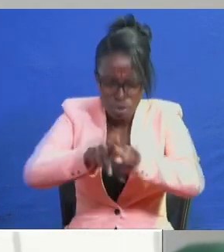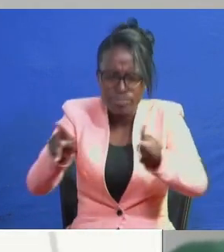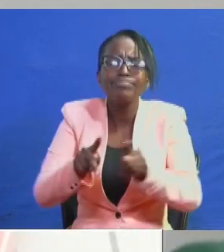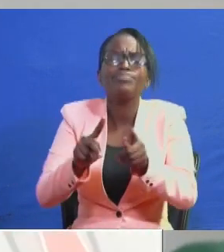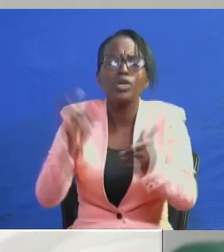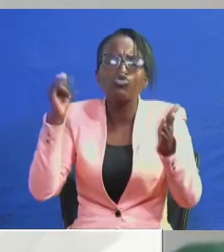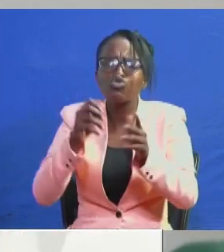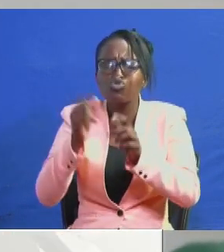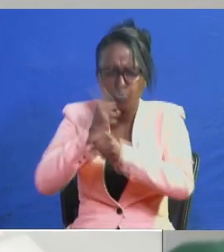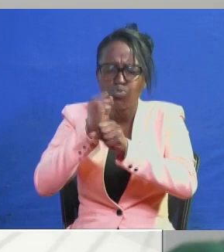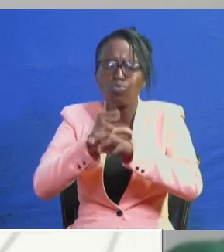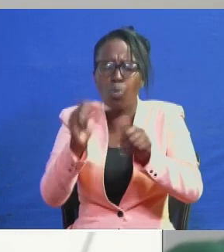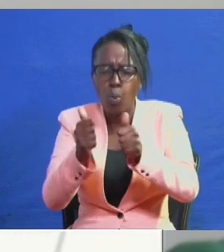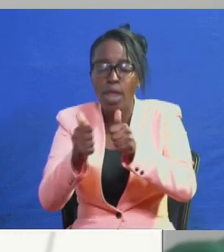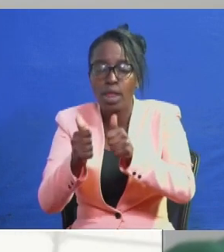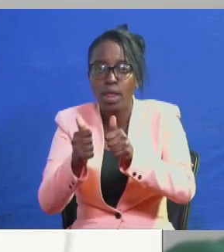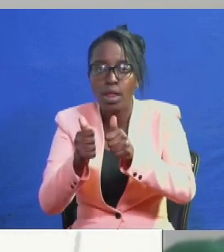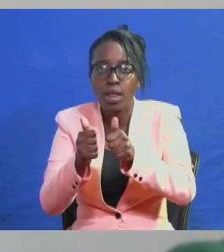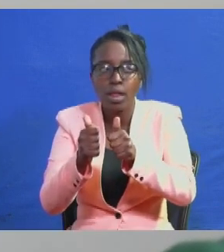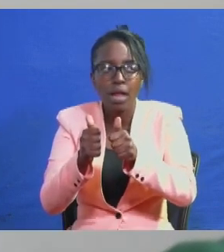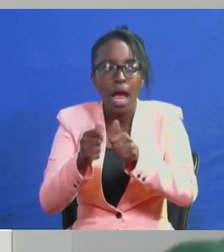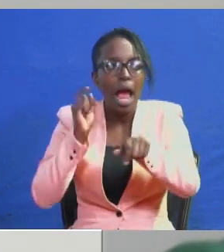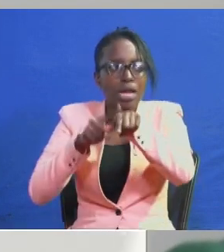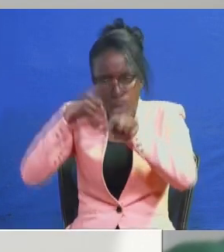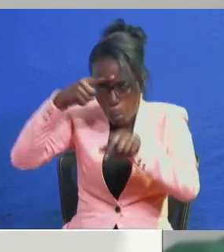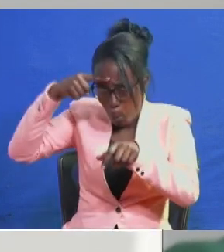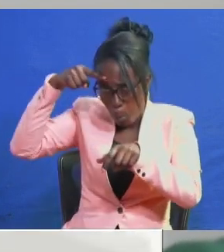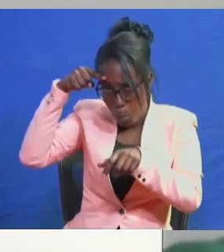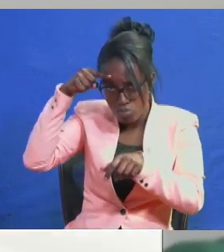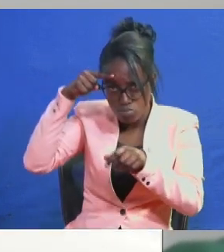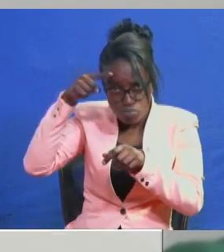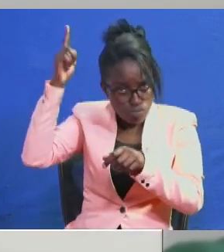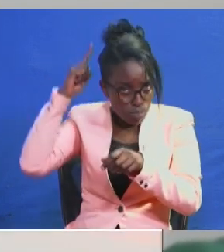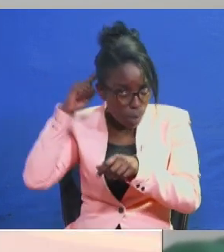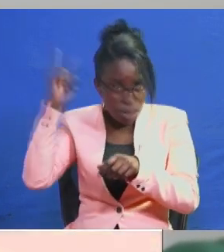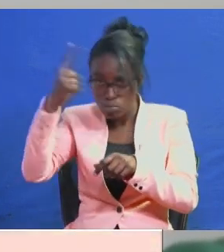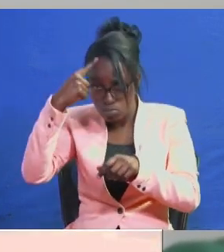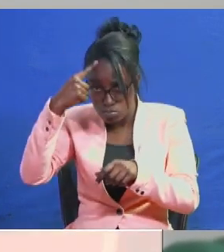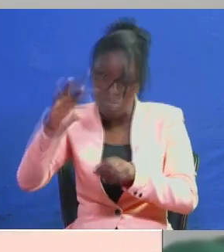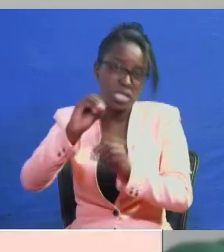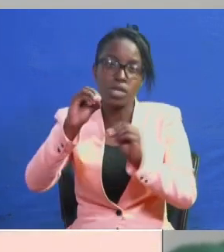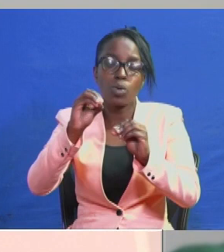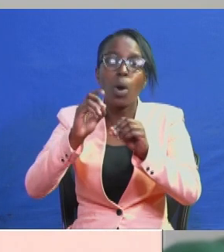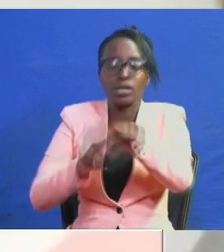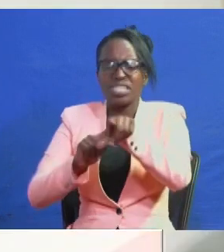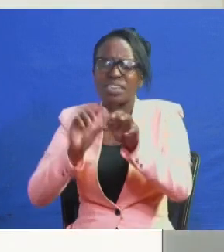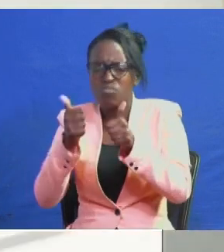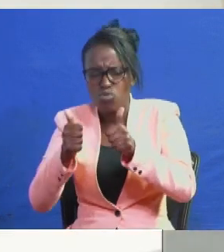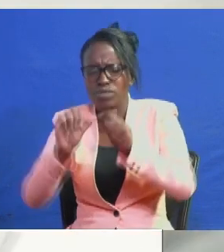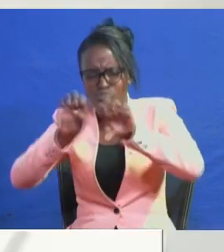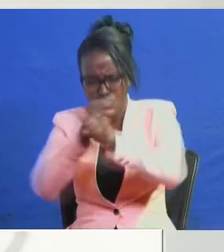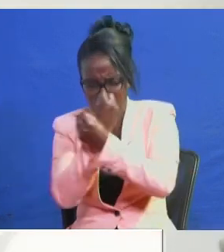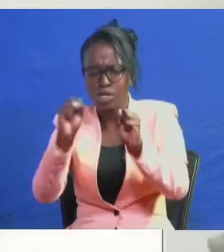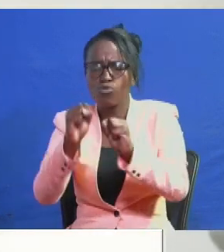side at the back, I'm sure you've not seen someone bald at the back and the sides. Scientifically, this is a safe zone area where we get the